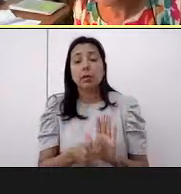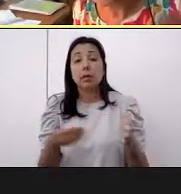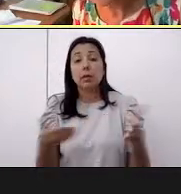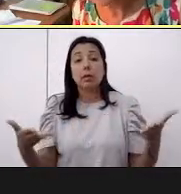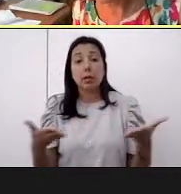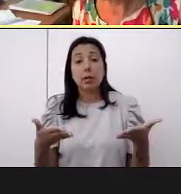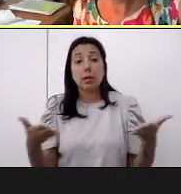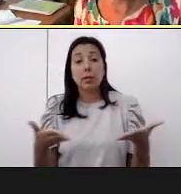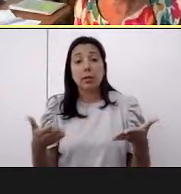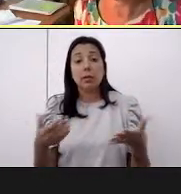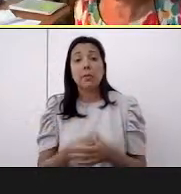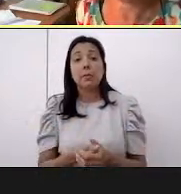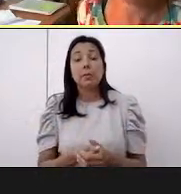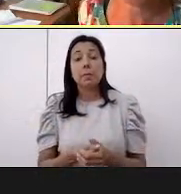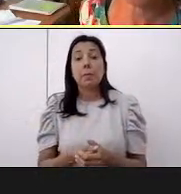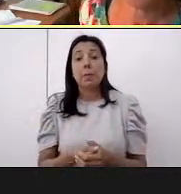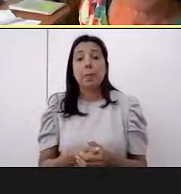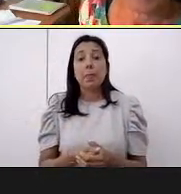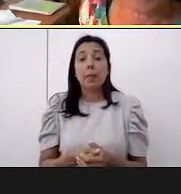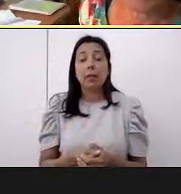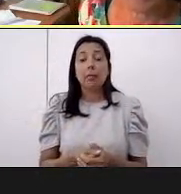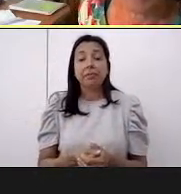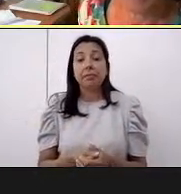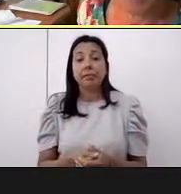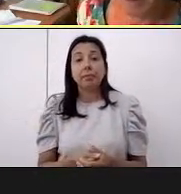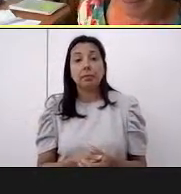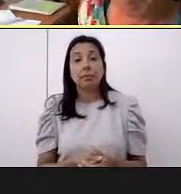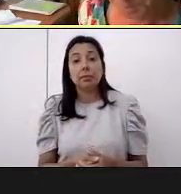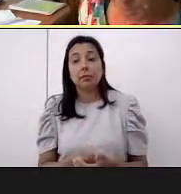the green stuff is the policy forum, and